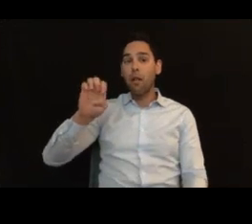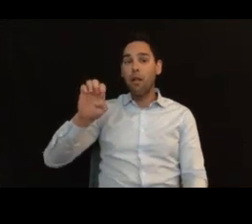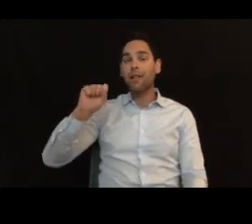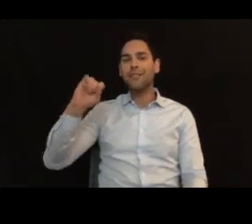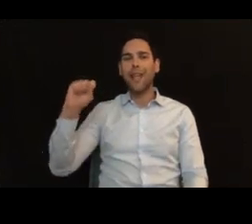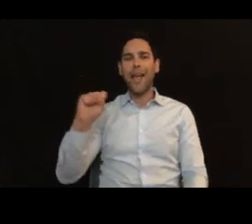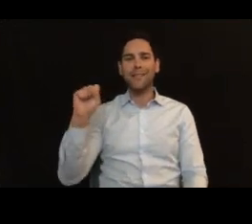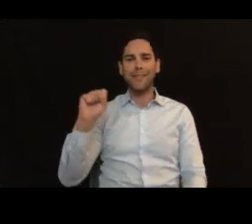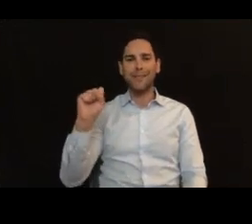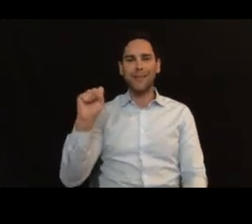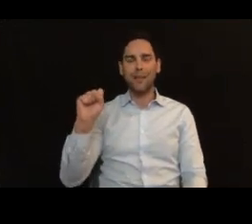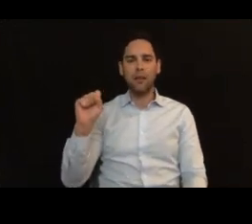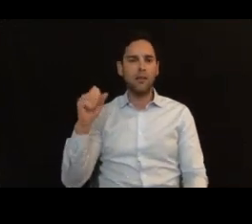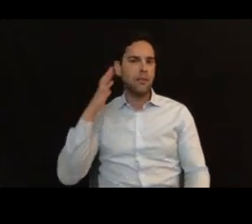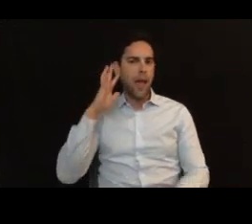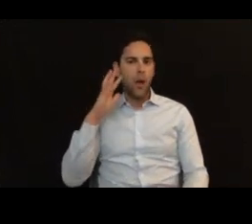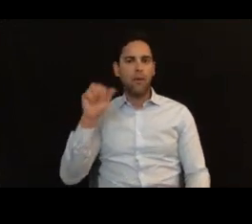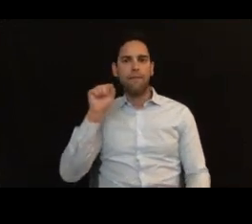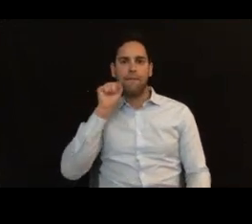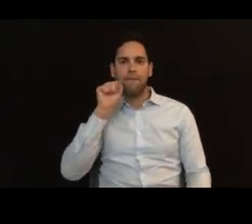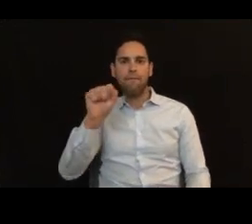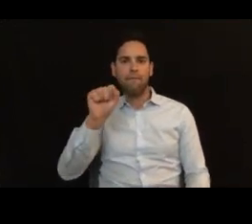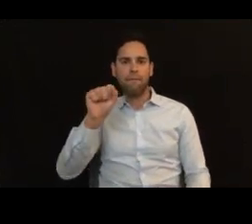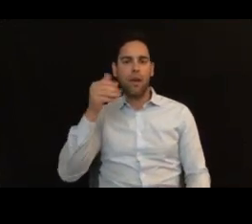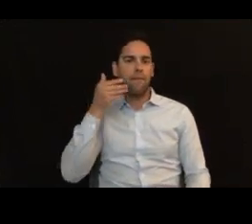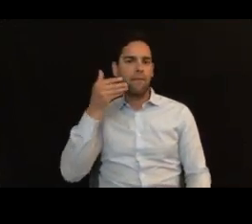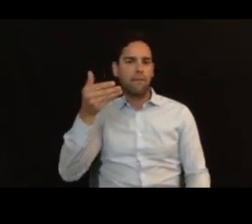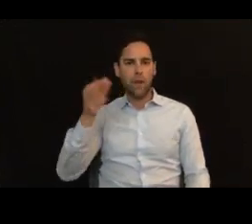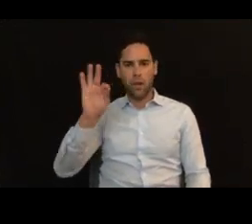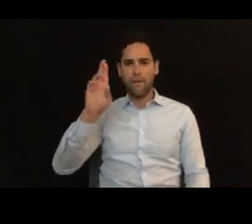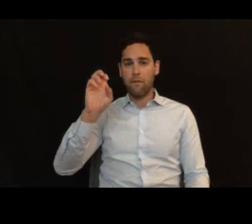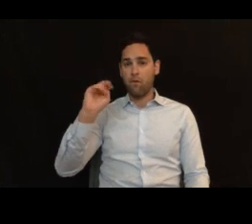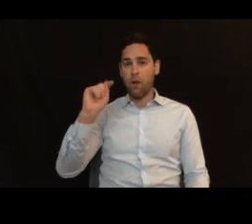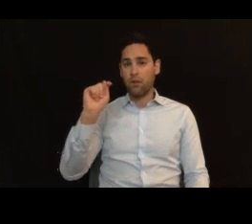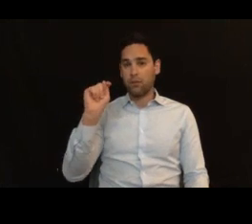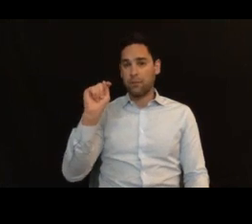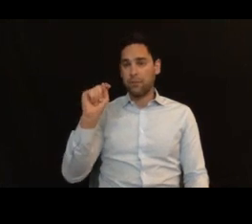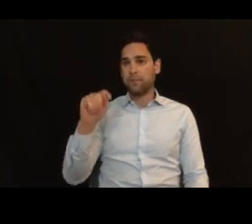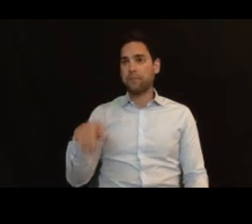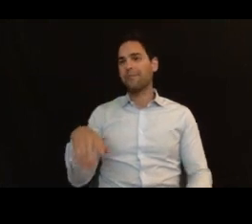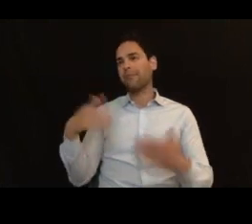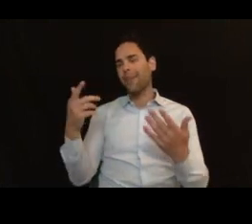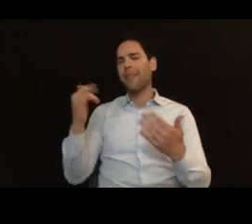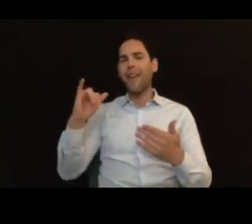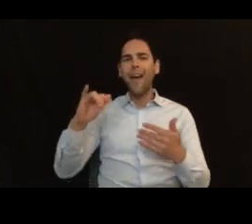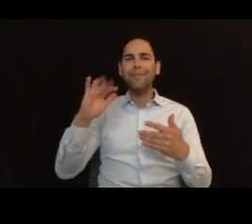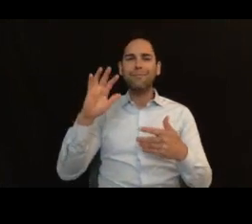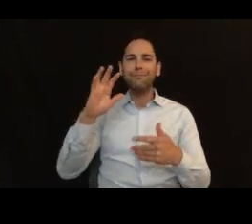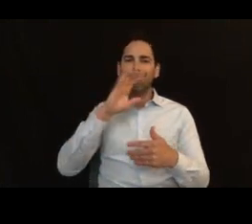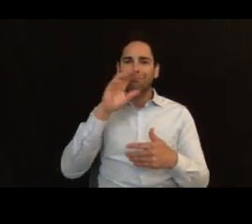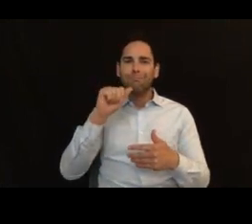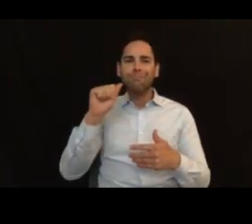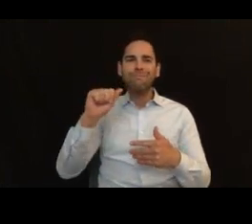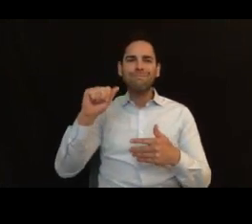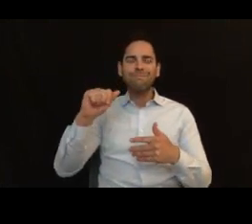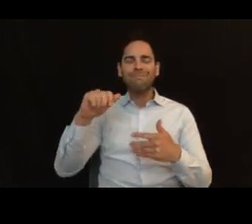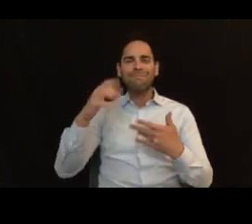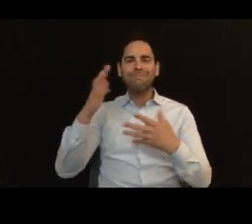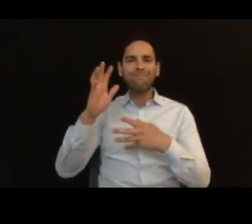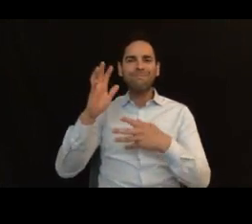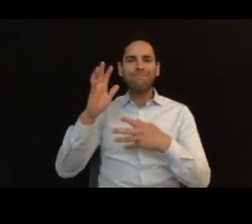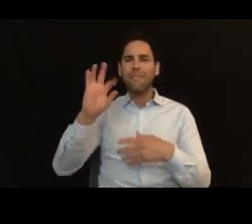at quite a bit in phonetic research, because there's this folk ideology of the gay lisp. Basically, this